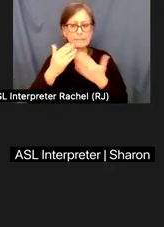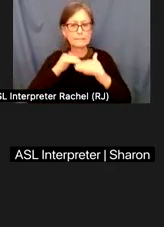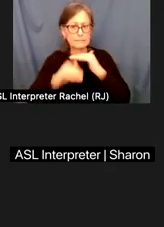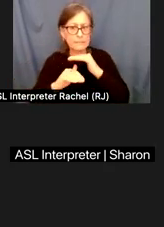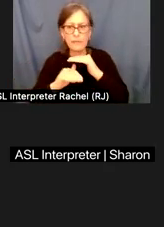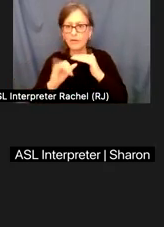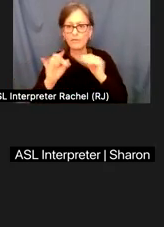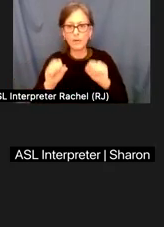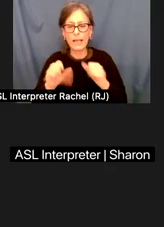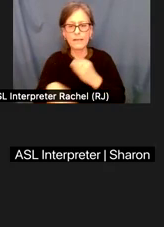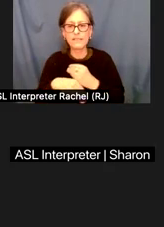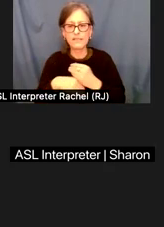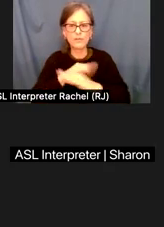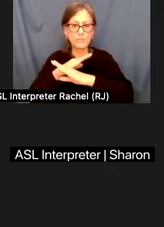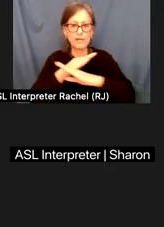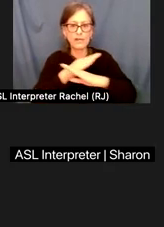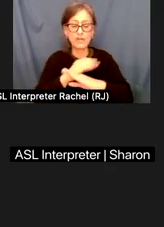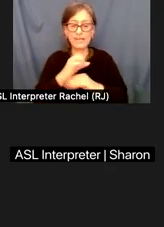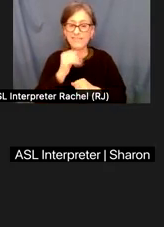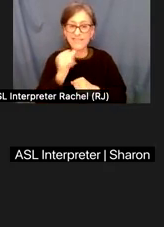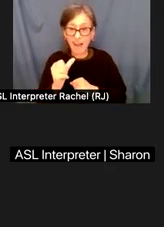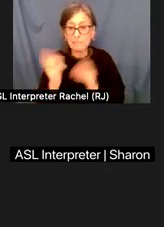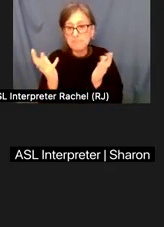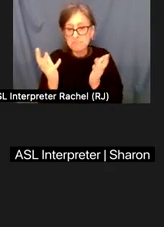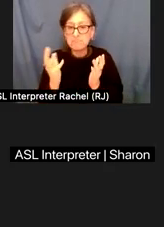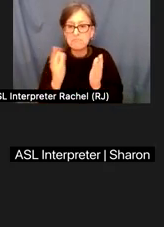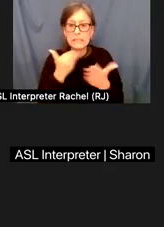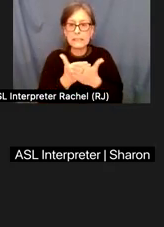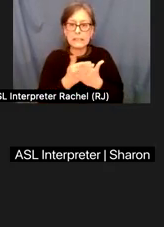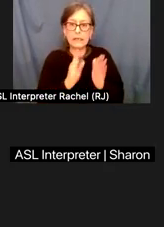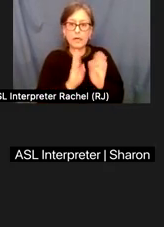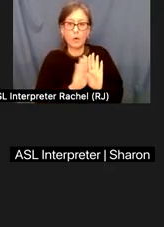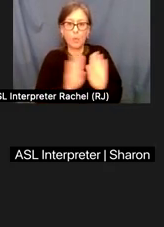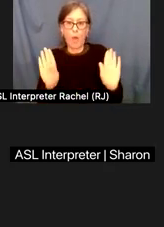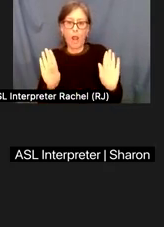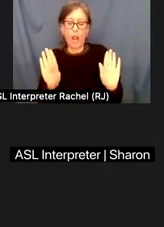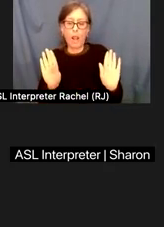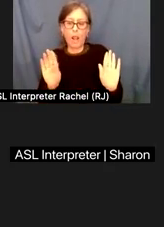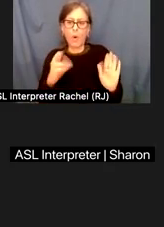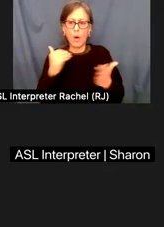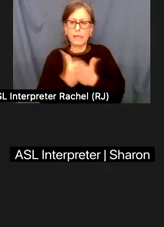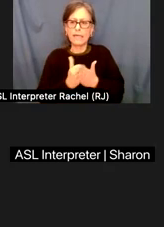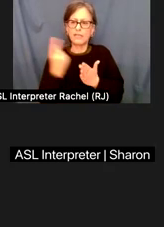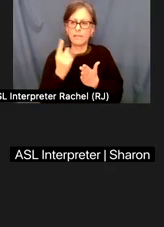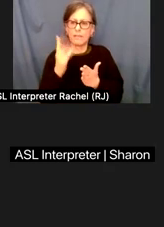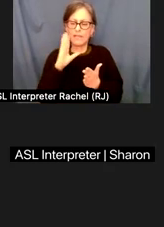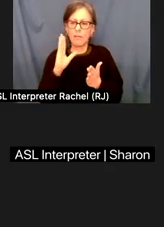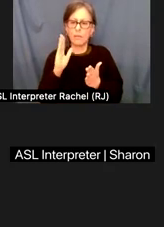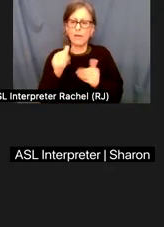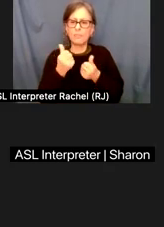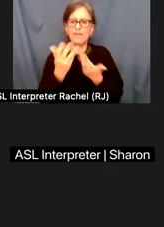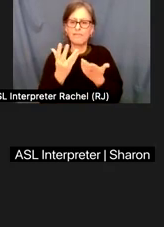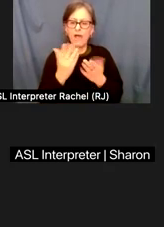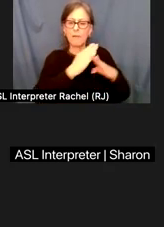shelter. And if there isn't, you can crawl against a wall or next to something that is going to provide protection